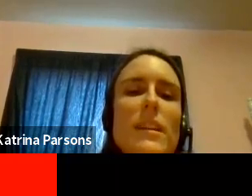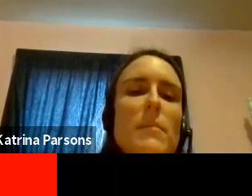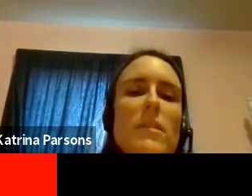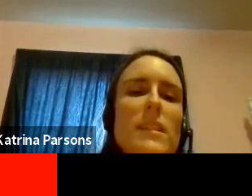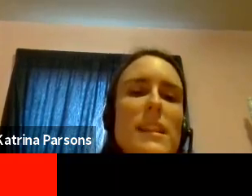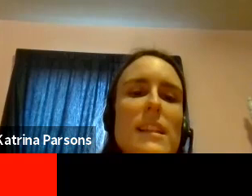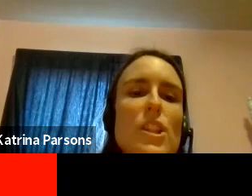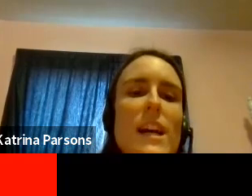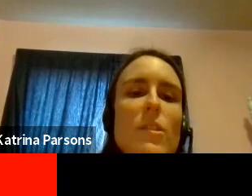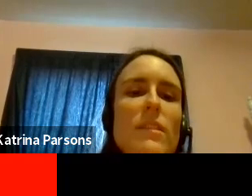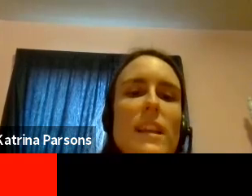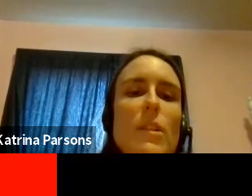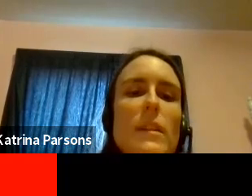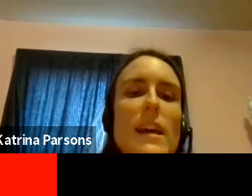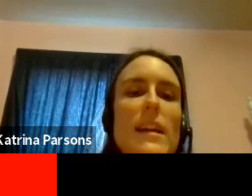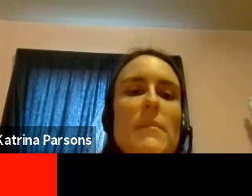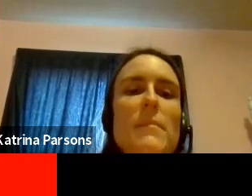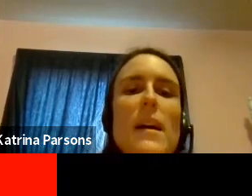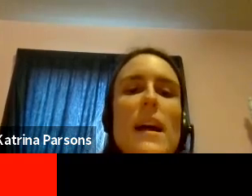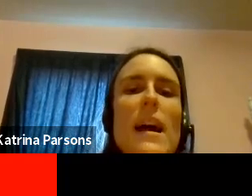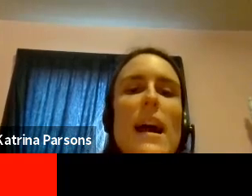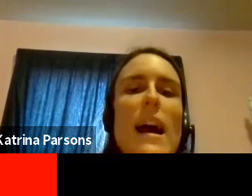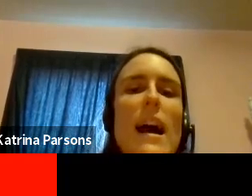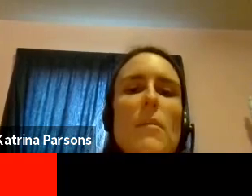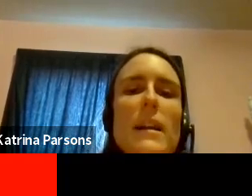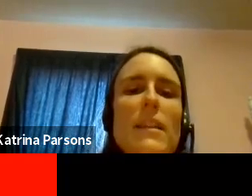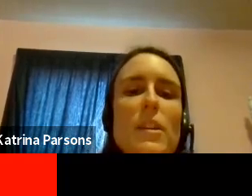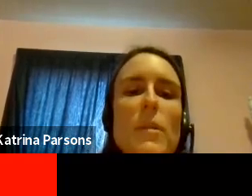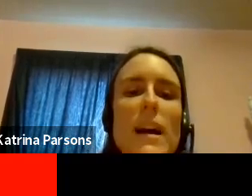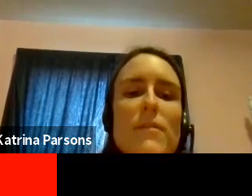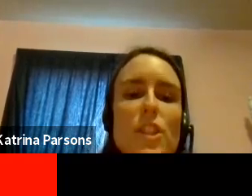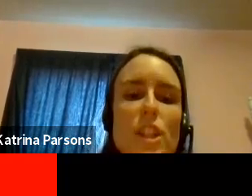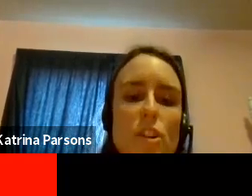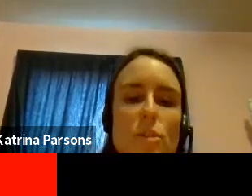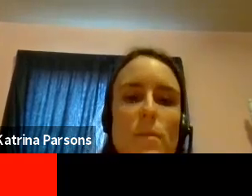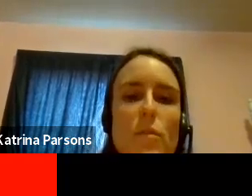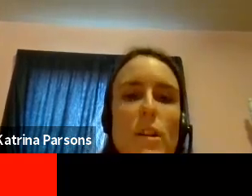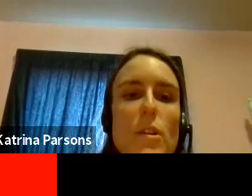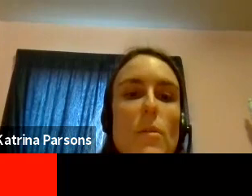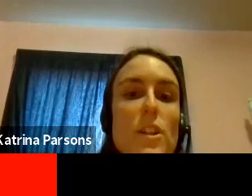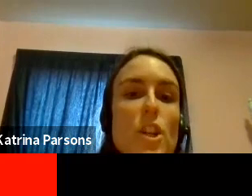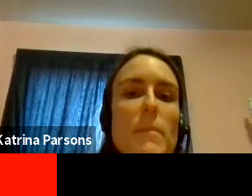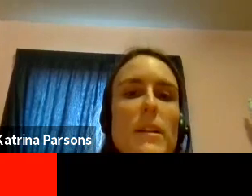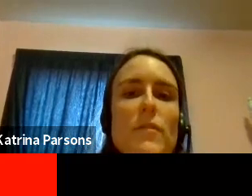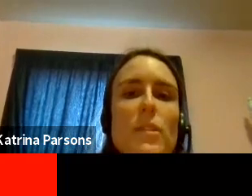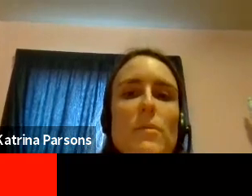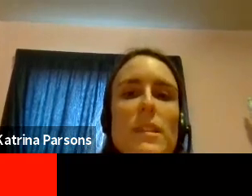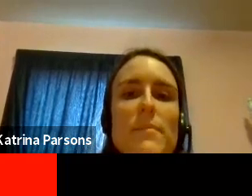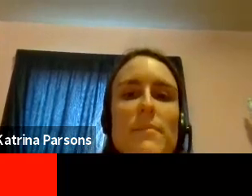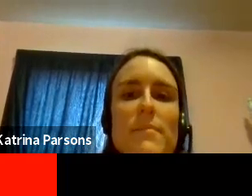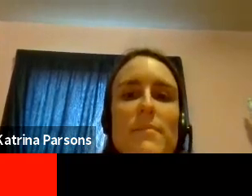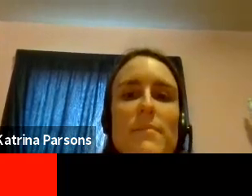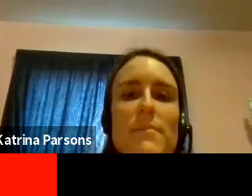you can mark this in the chat or in the Q&A. How many of you have jitters before you go on job